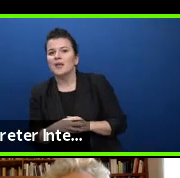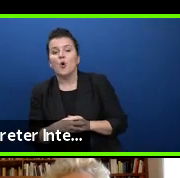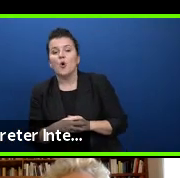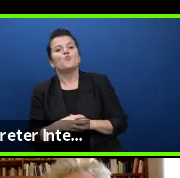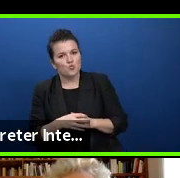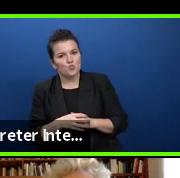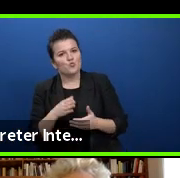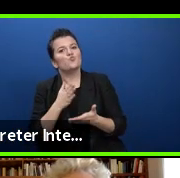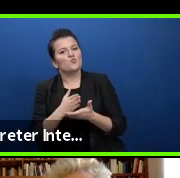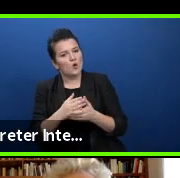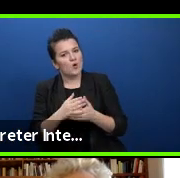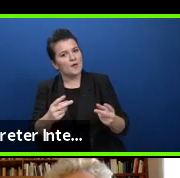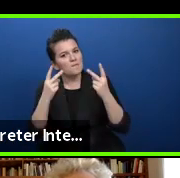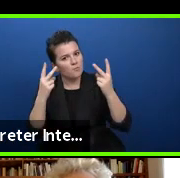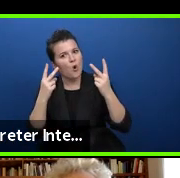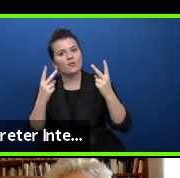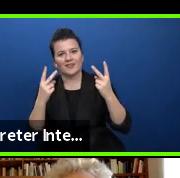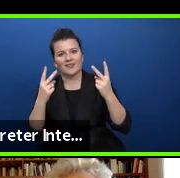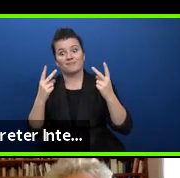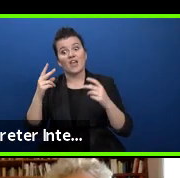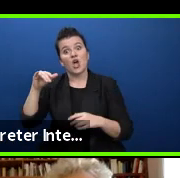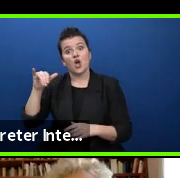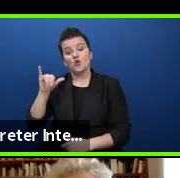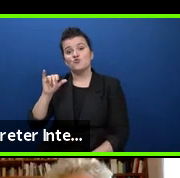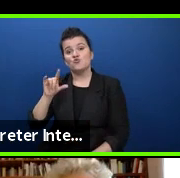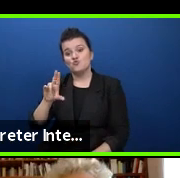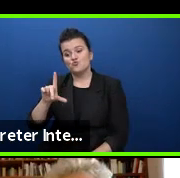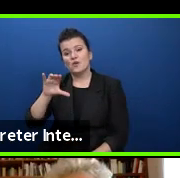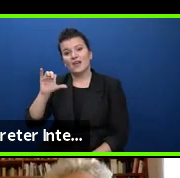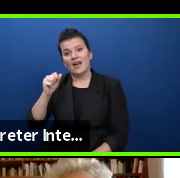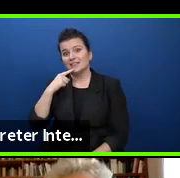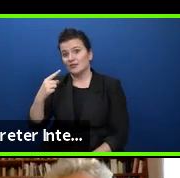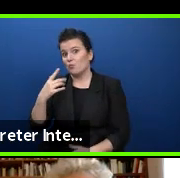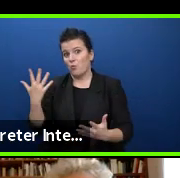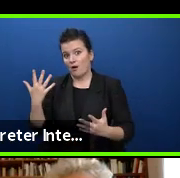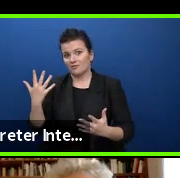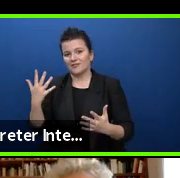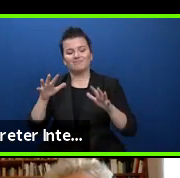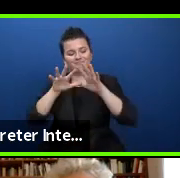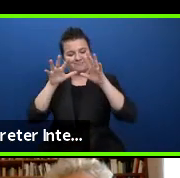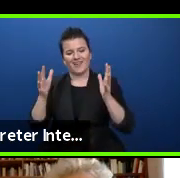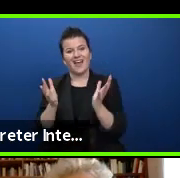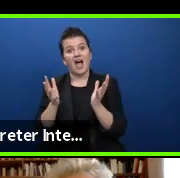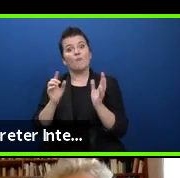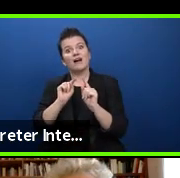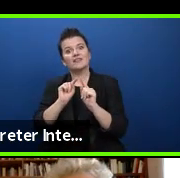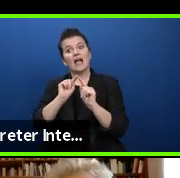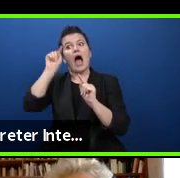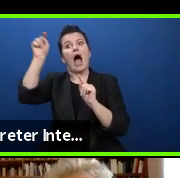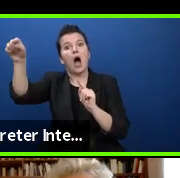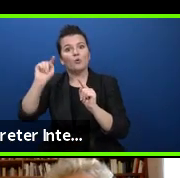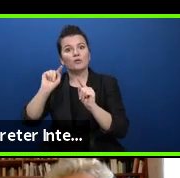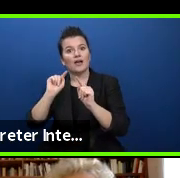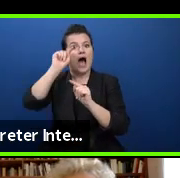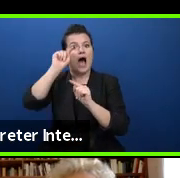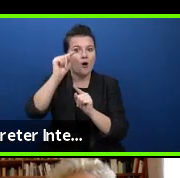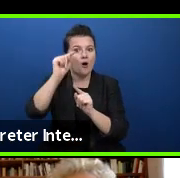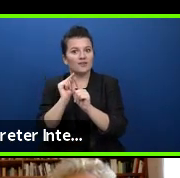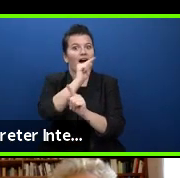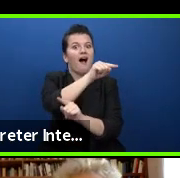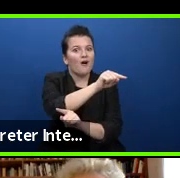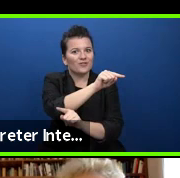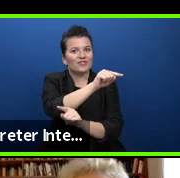into places for the first time and bringing creative experiences to new audiences.